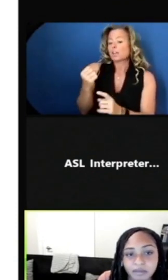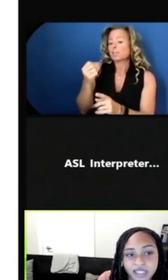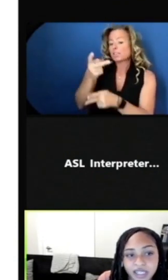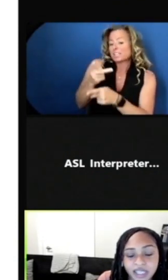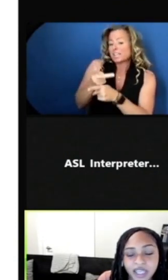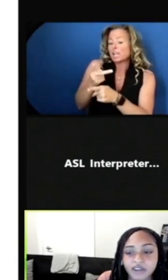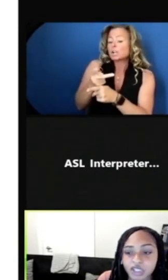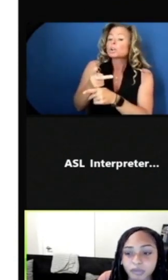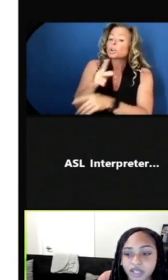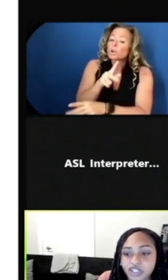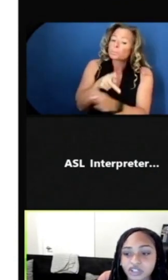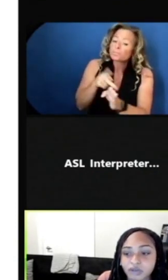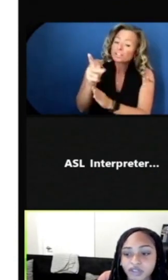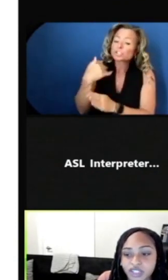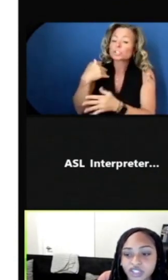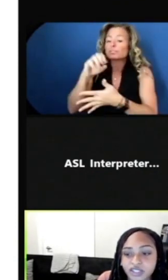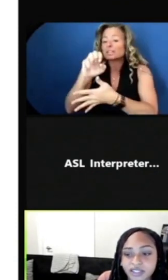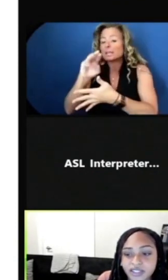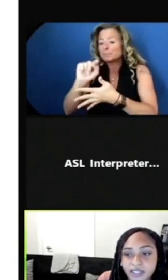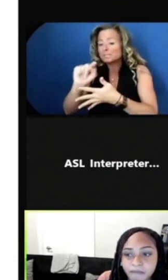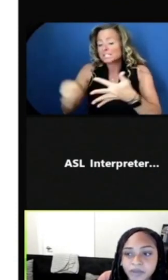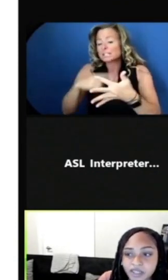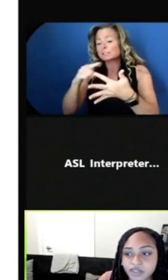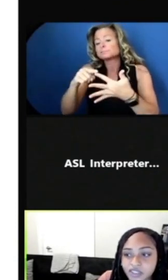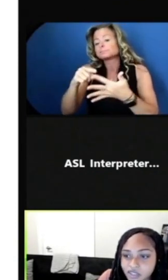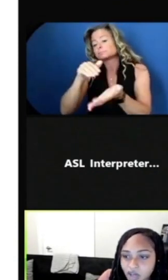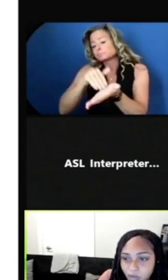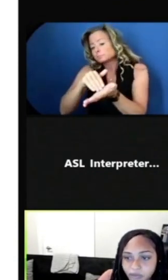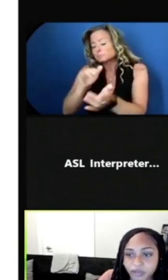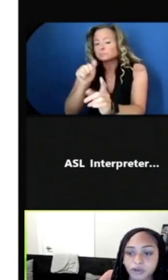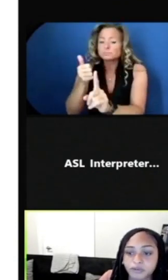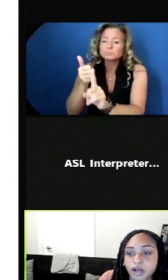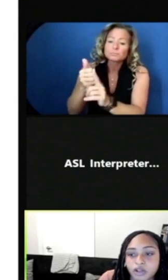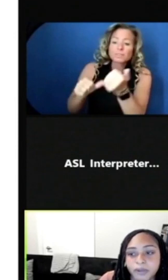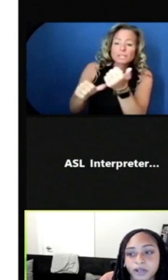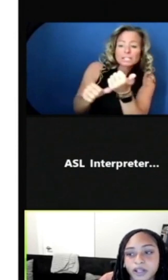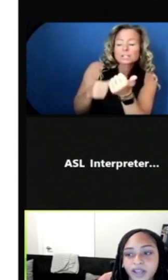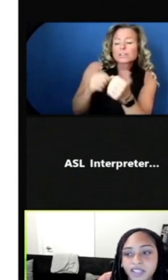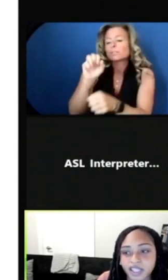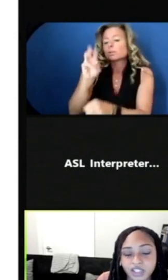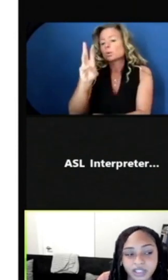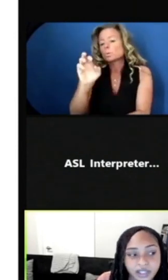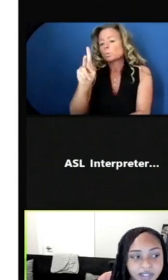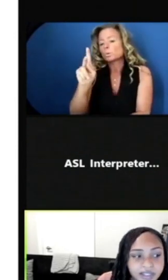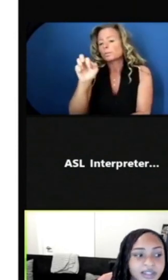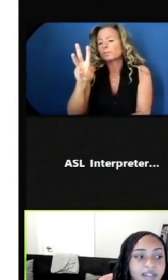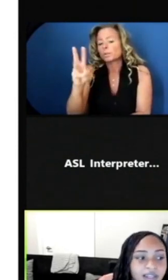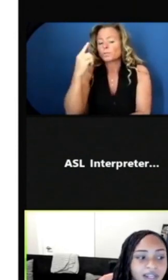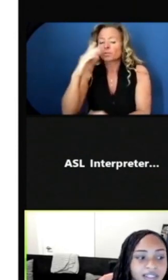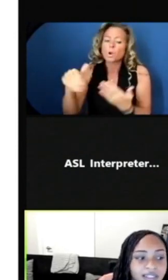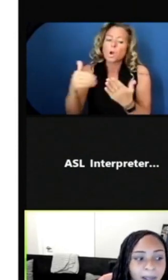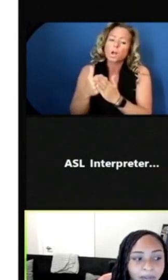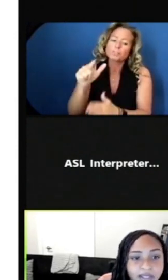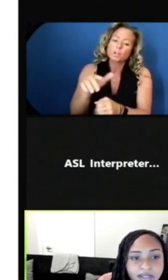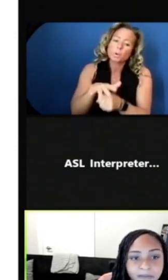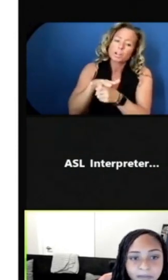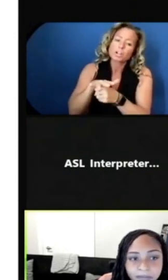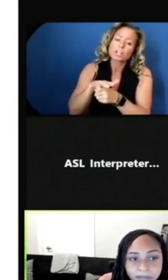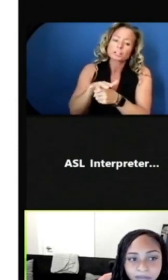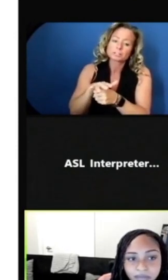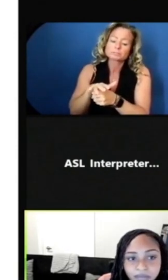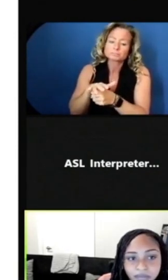pharmacist, EMT, nurse practitioner, or physician assistant. So this is our workflow for our low barrier vaccination clinics. Next slide,